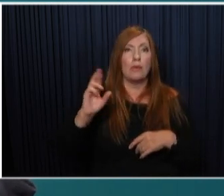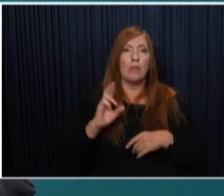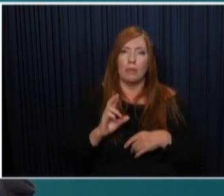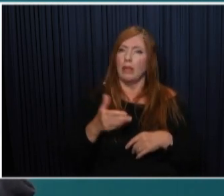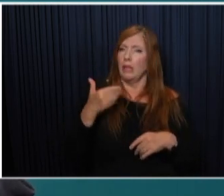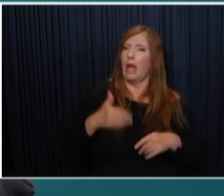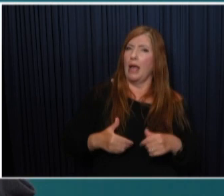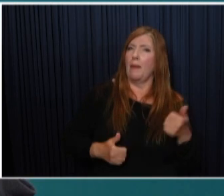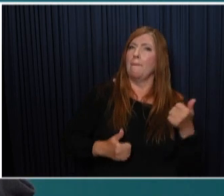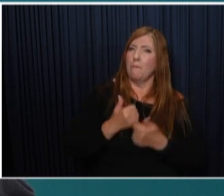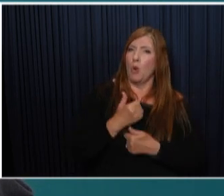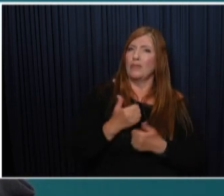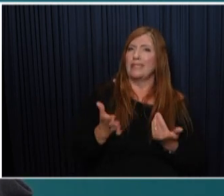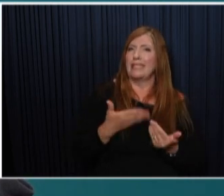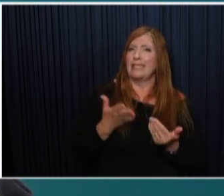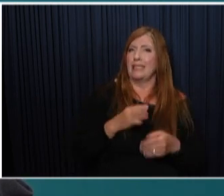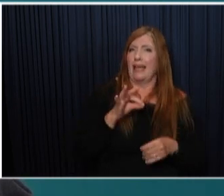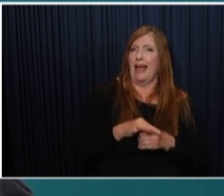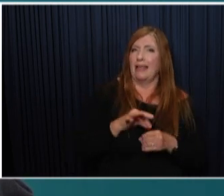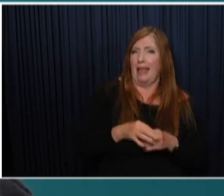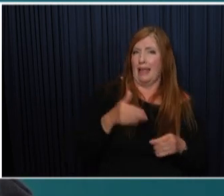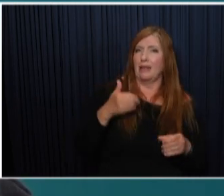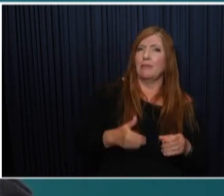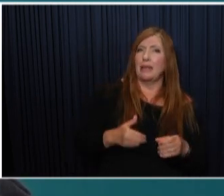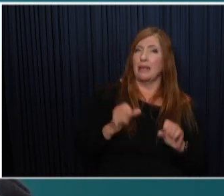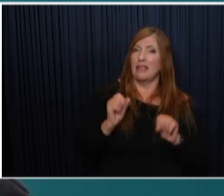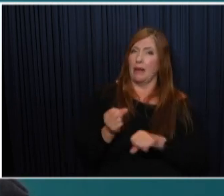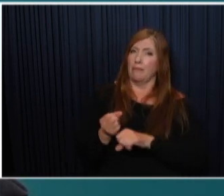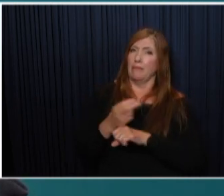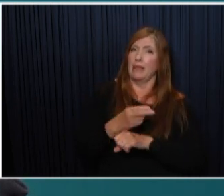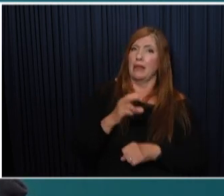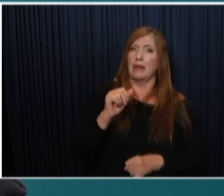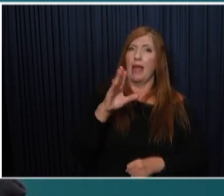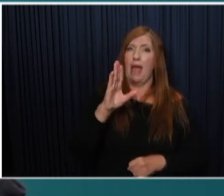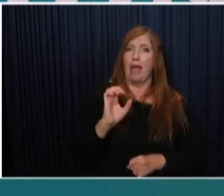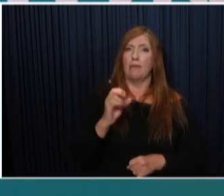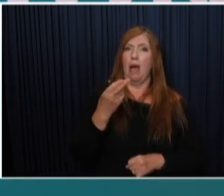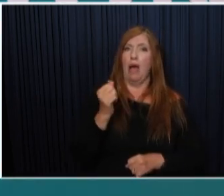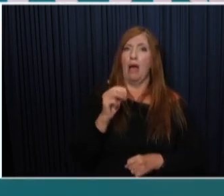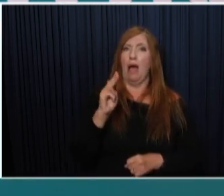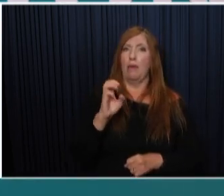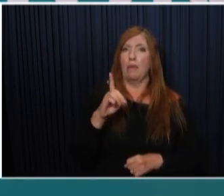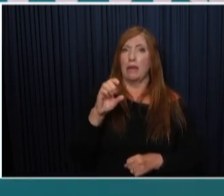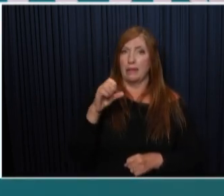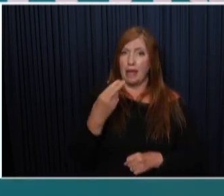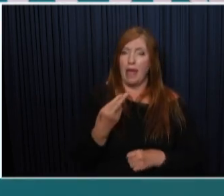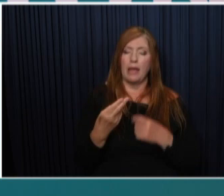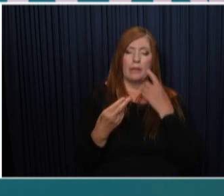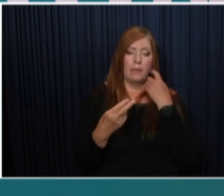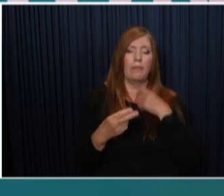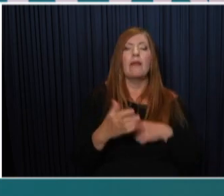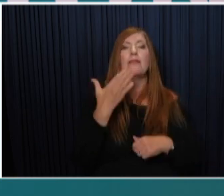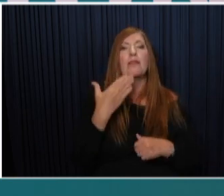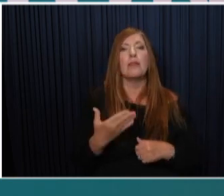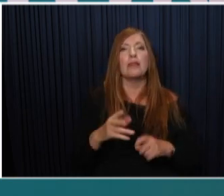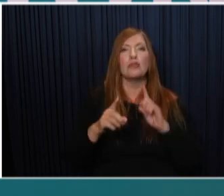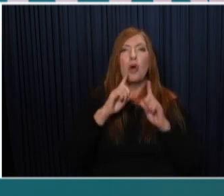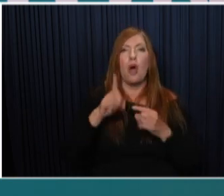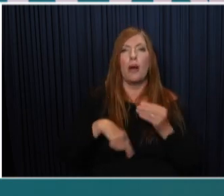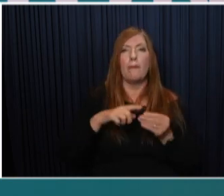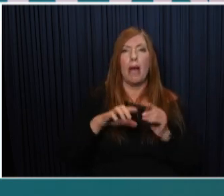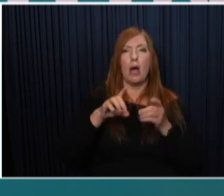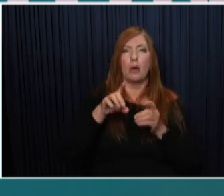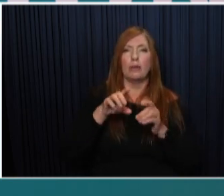most obvious candidate that can be Abe Hamadeh. Thank you. All right, let's start by talking a bit about this district, District 8. It